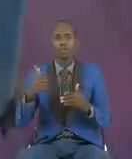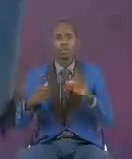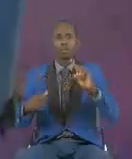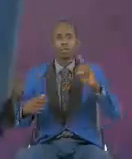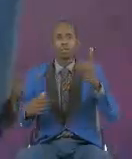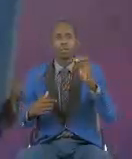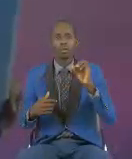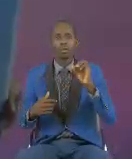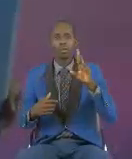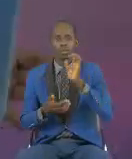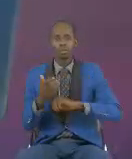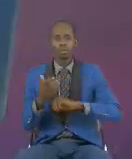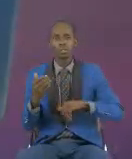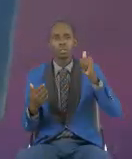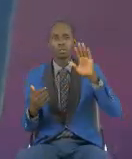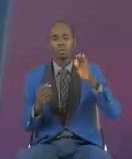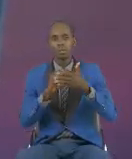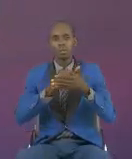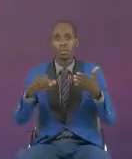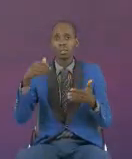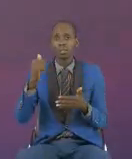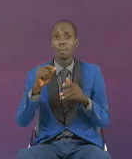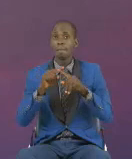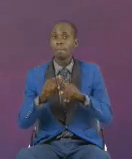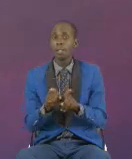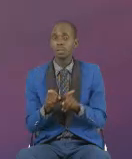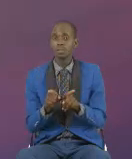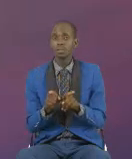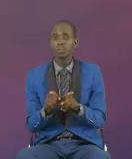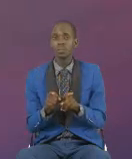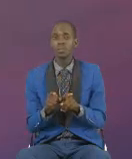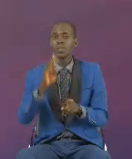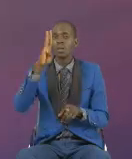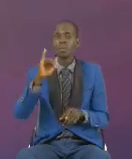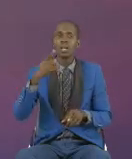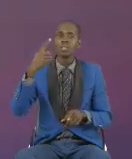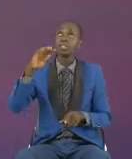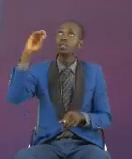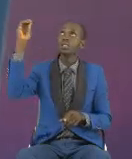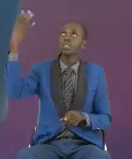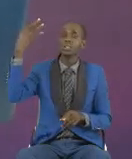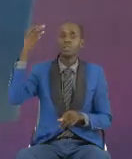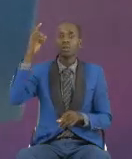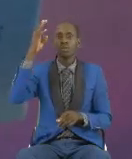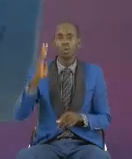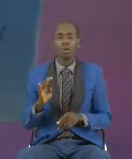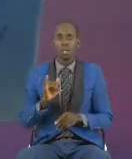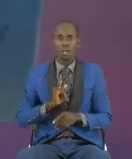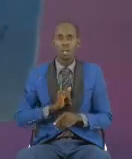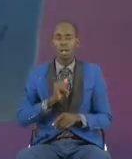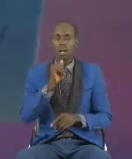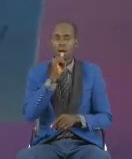chapter 15, verse 10, but by the grace of God, I am what I